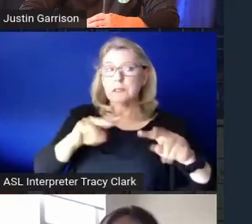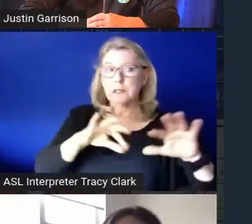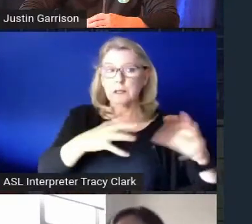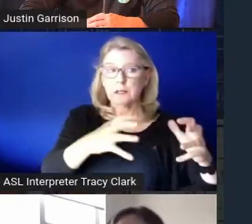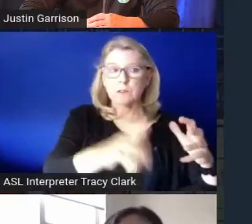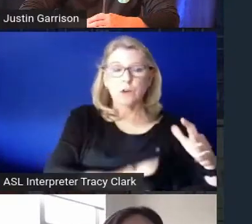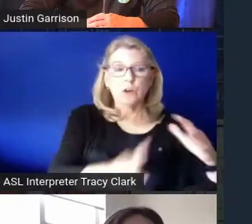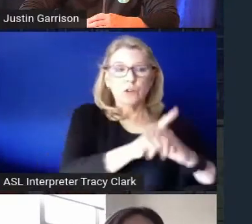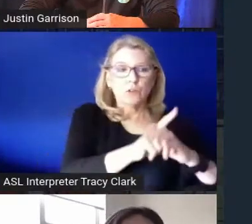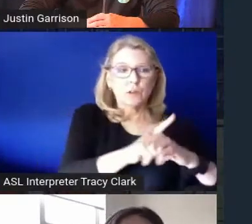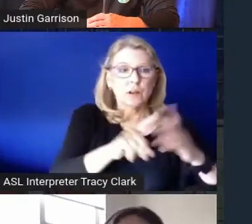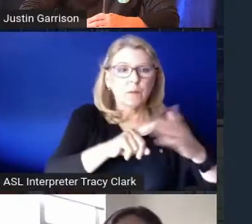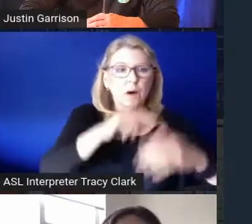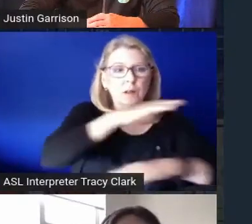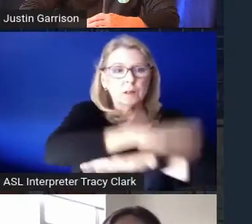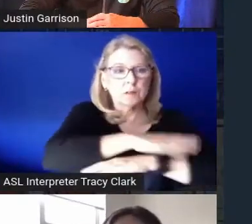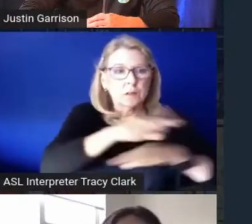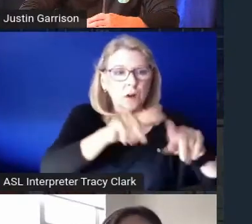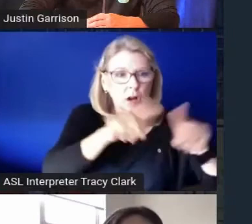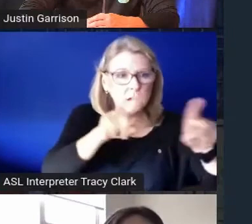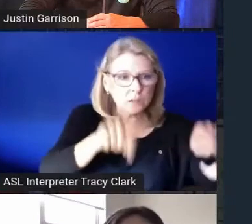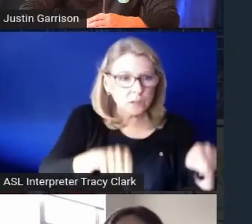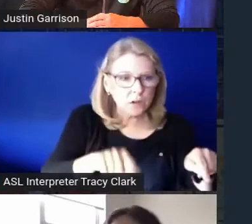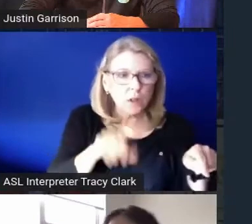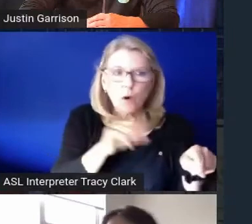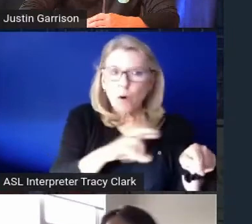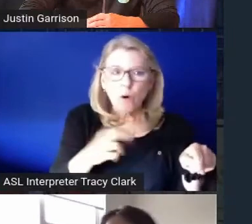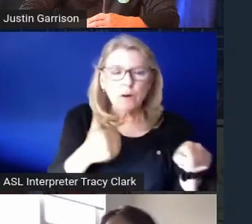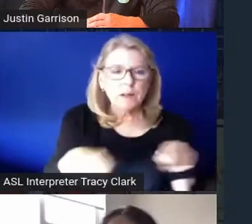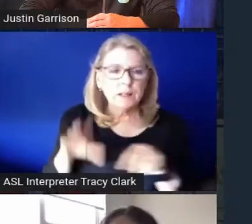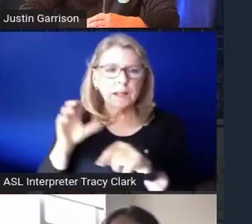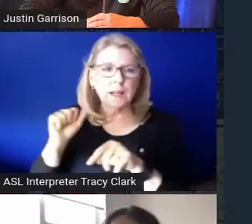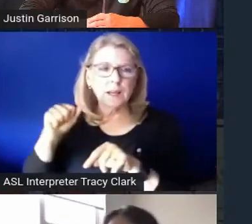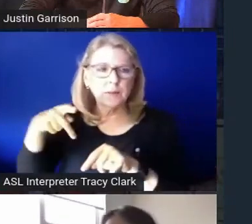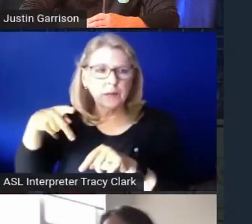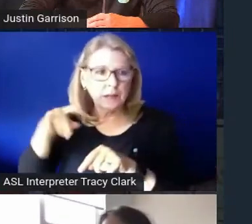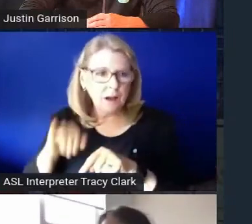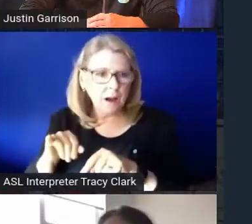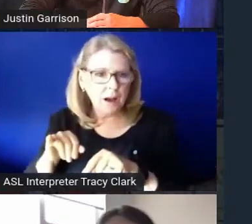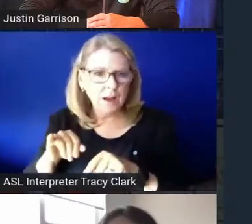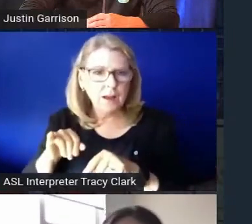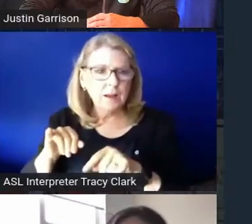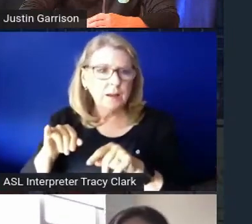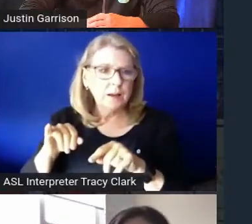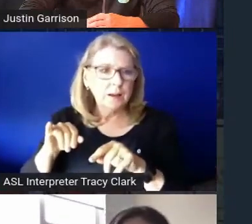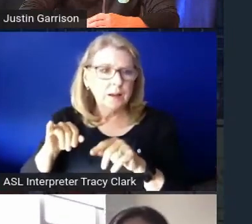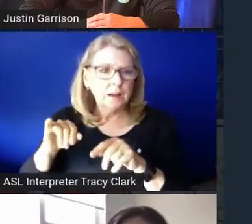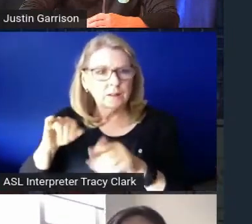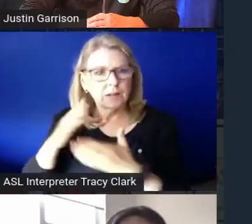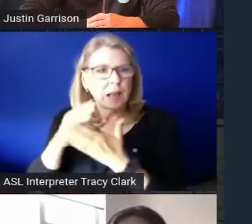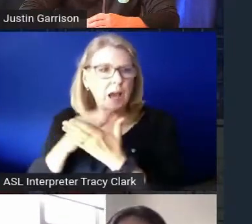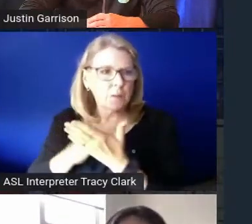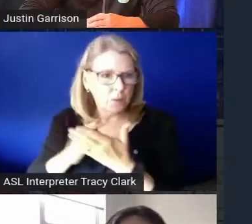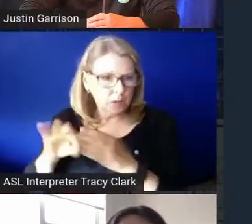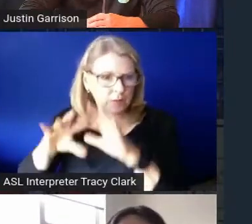console, see it show up in any API or command line query of this cluster right next to your